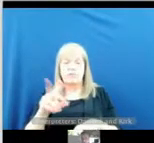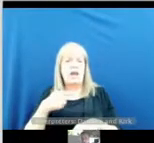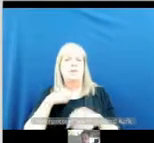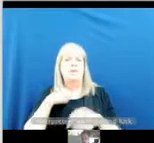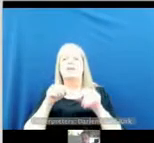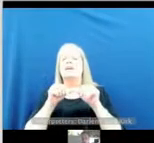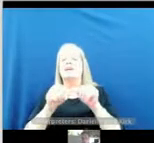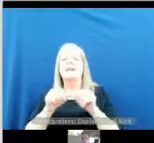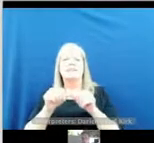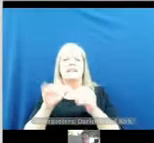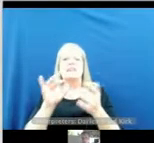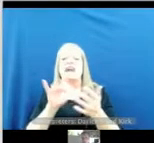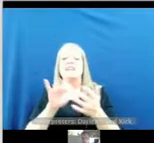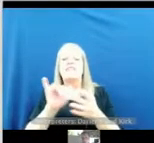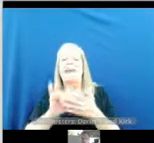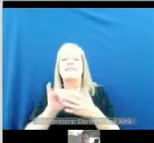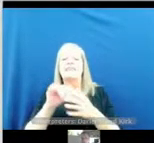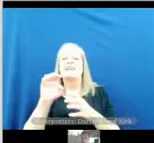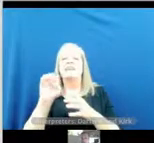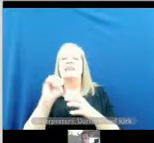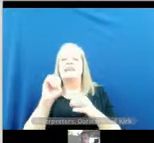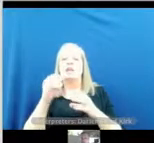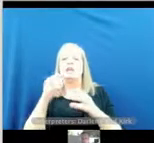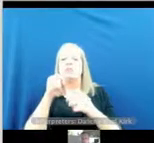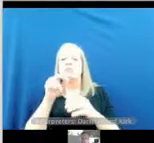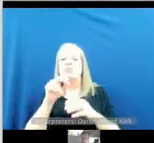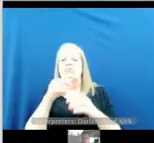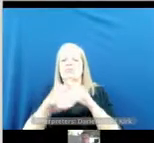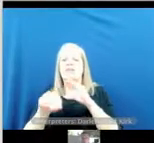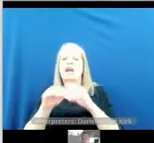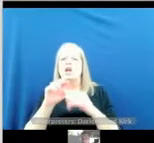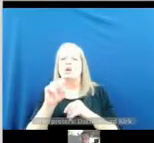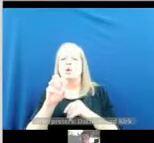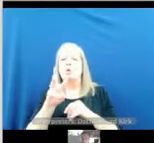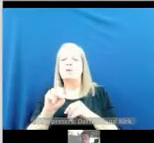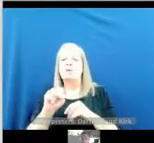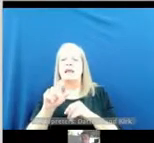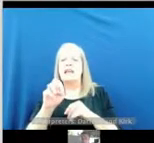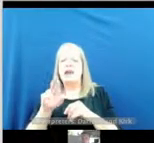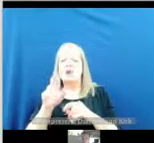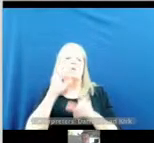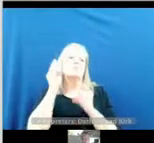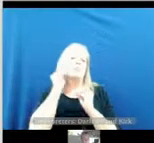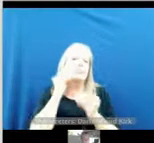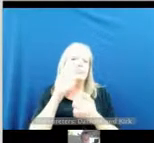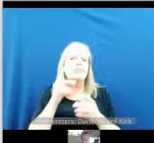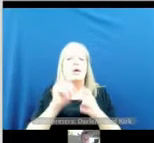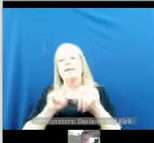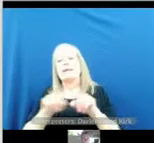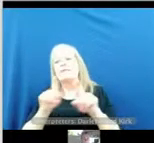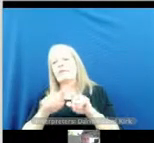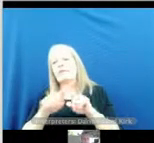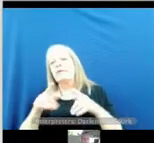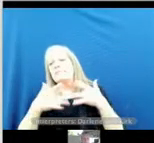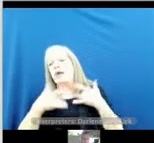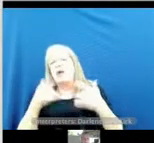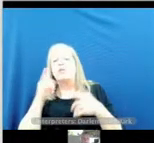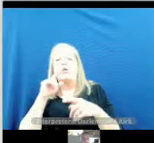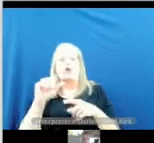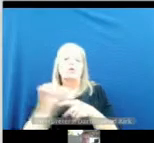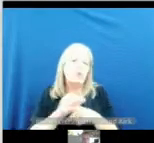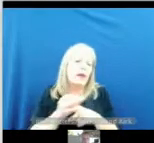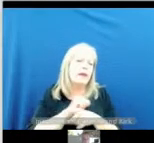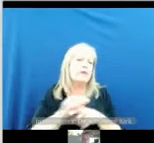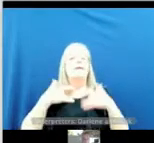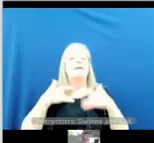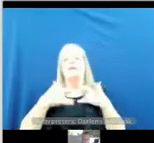e-newsletter that goes out that it provides information about training opportunities and different volunteer opportunities, that sort